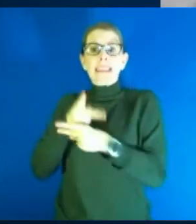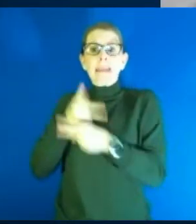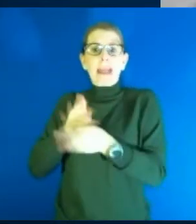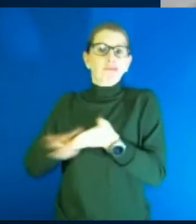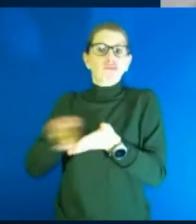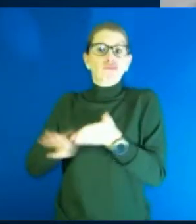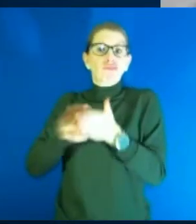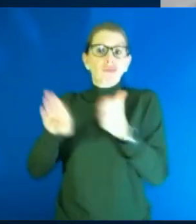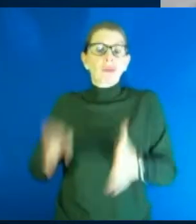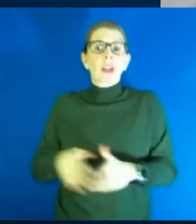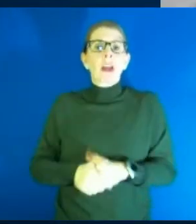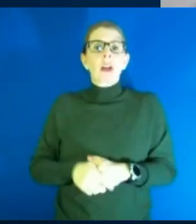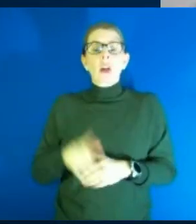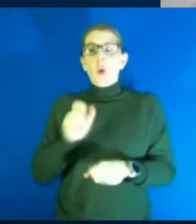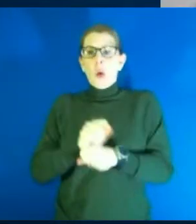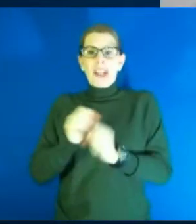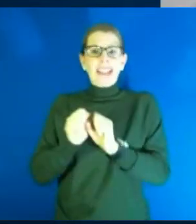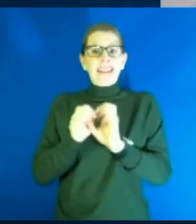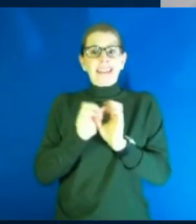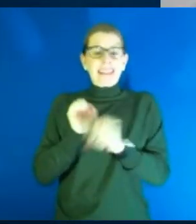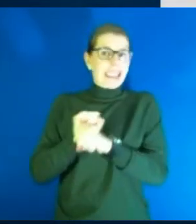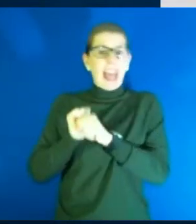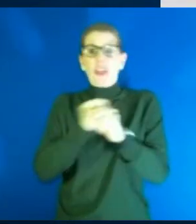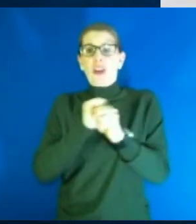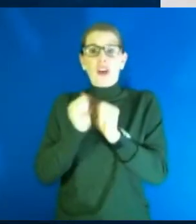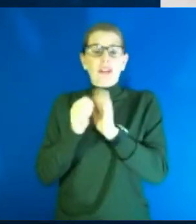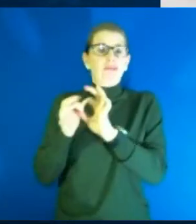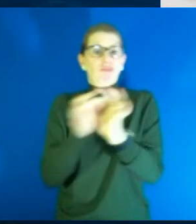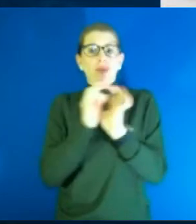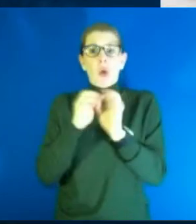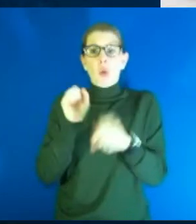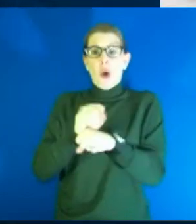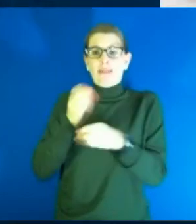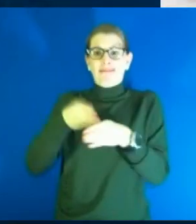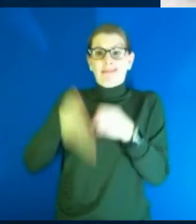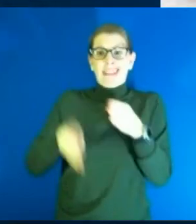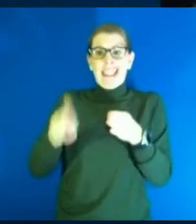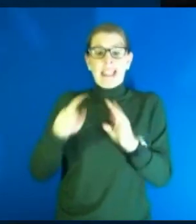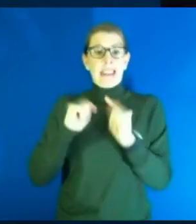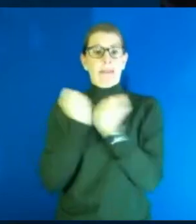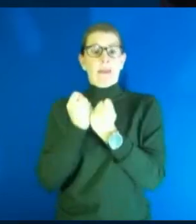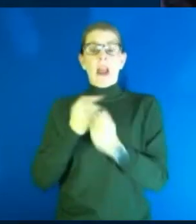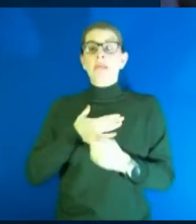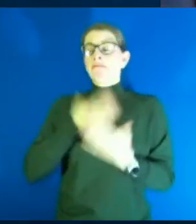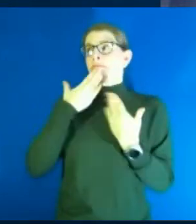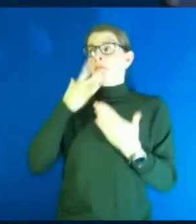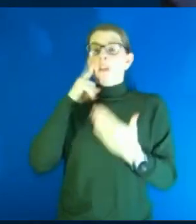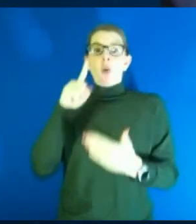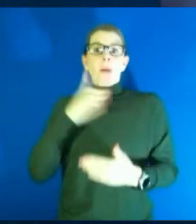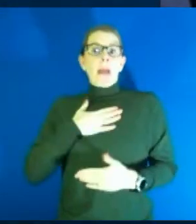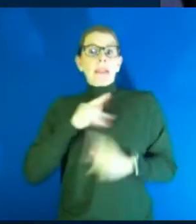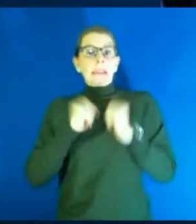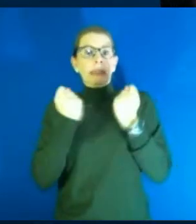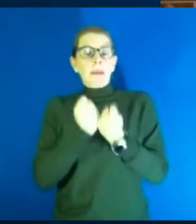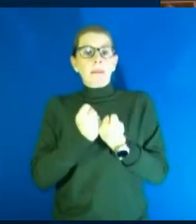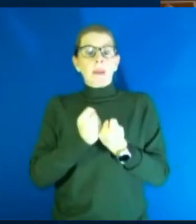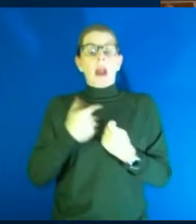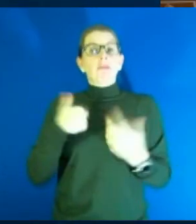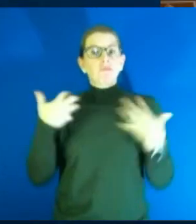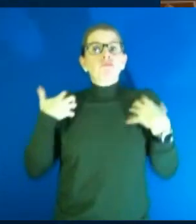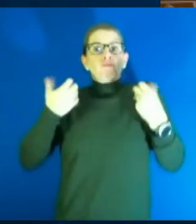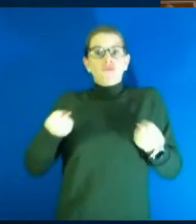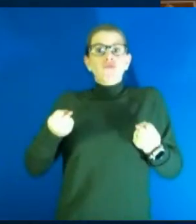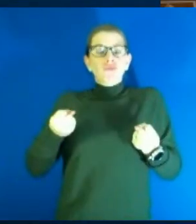working together to get the work done as a team. I am so grateful for my team. I am confident of